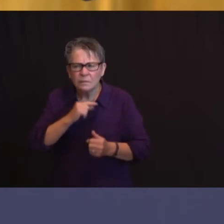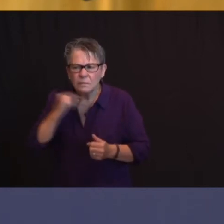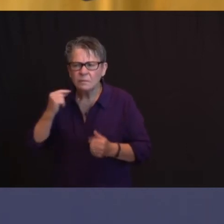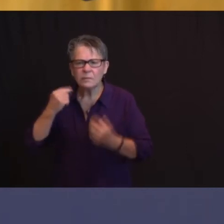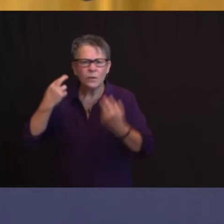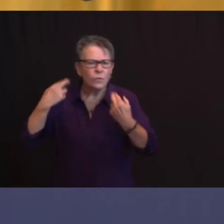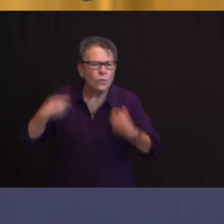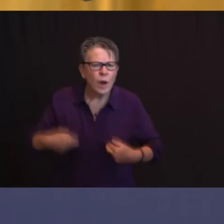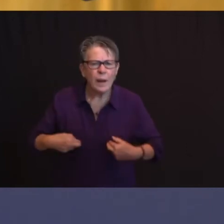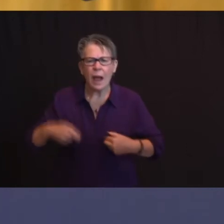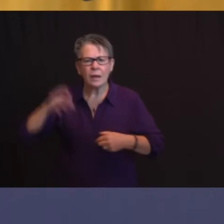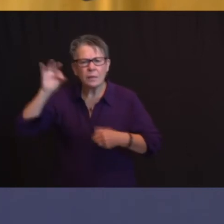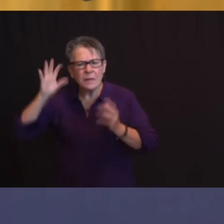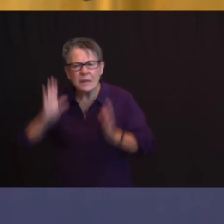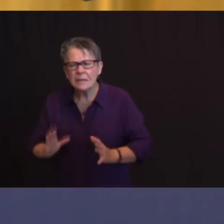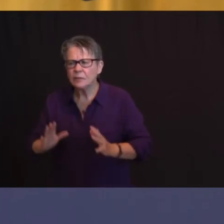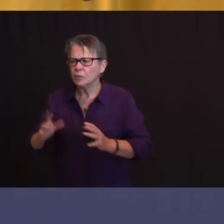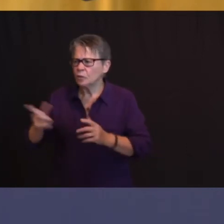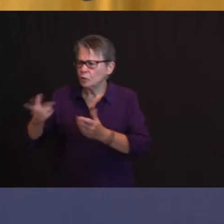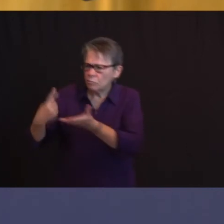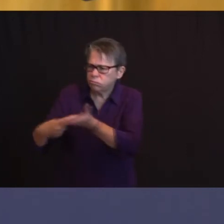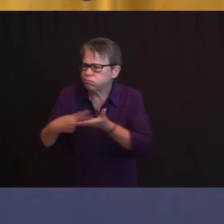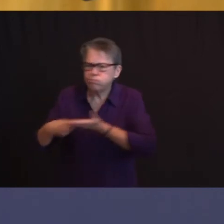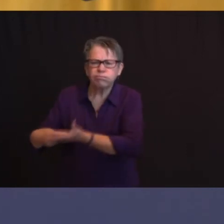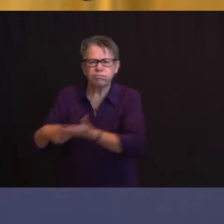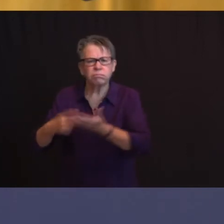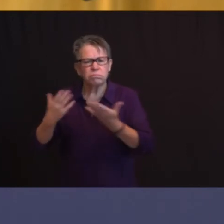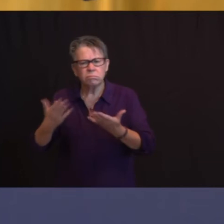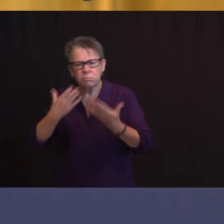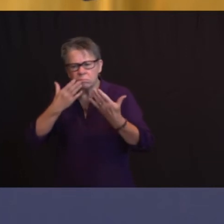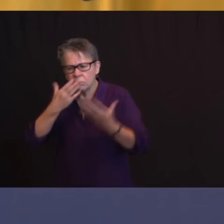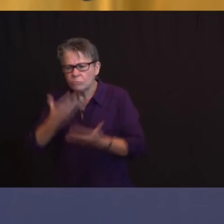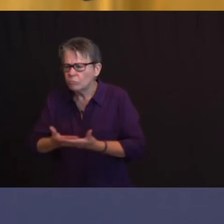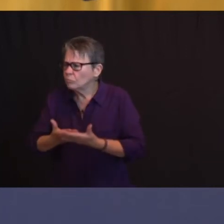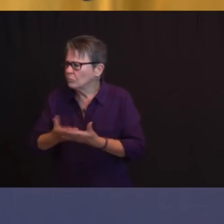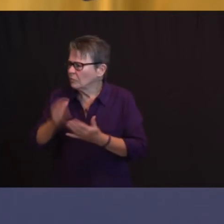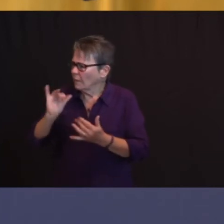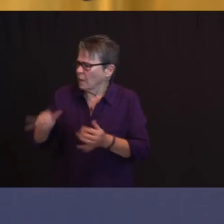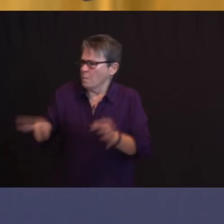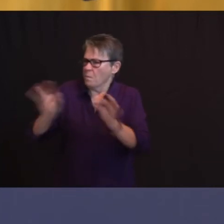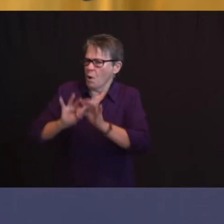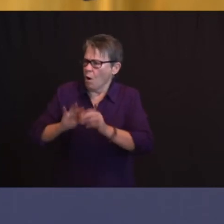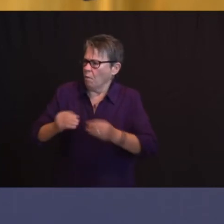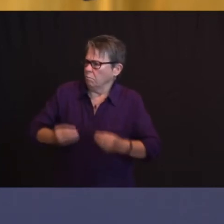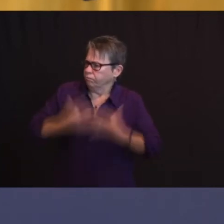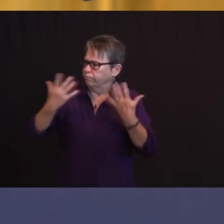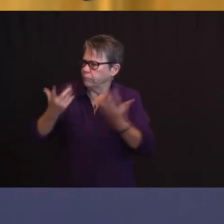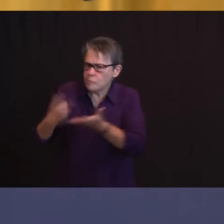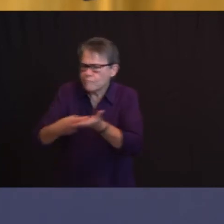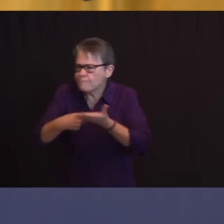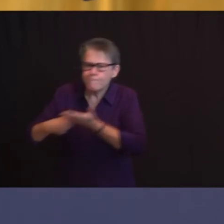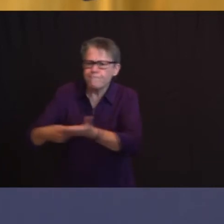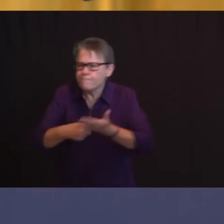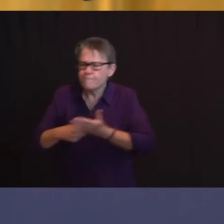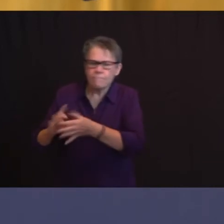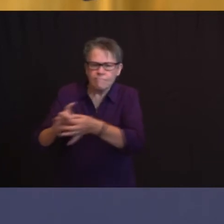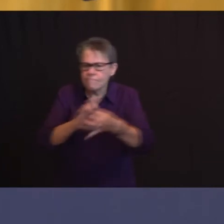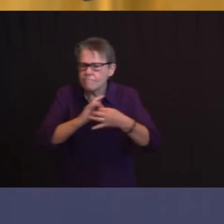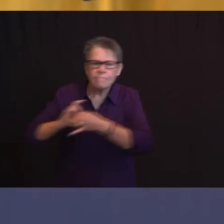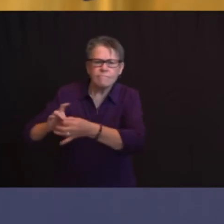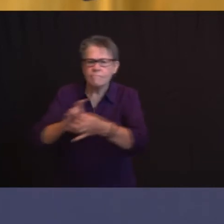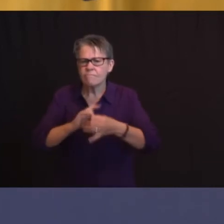spiritual benefit, but it's also been a medium through which important messages have